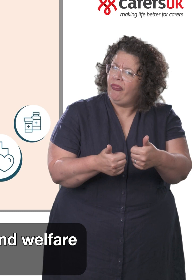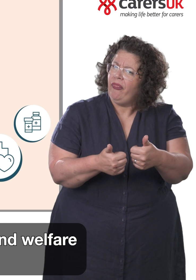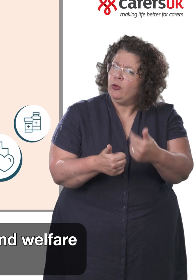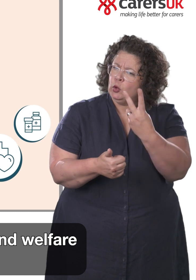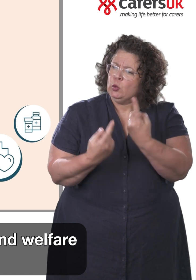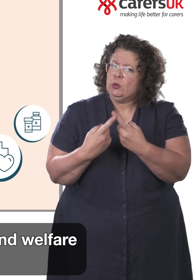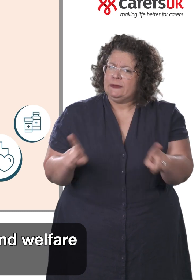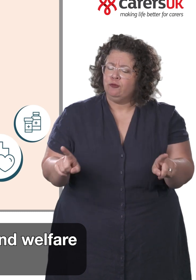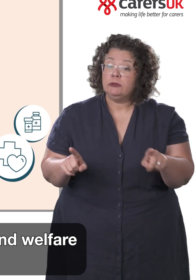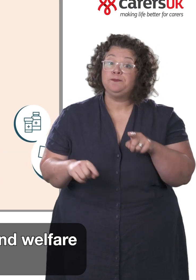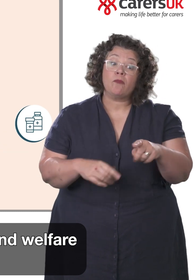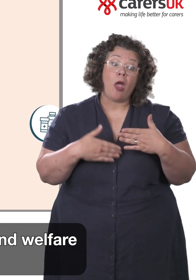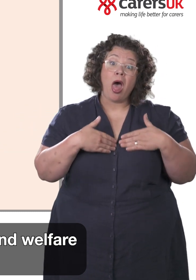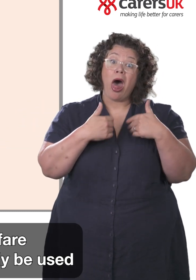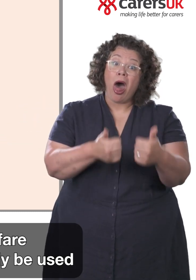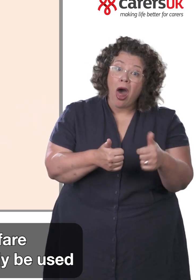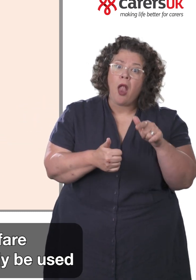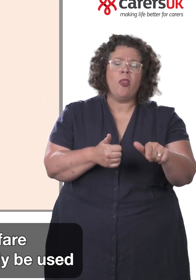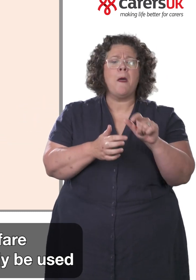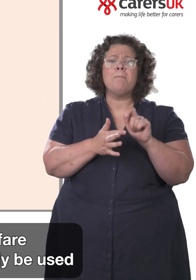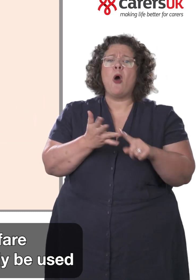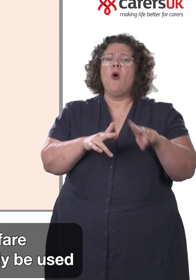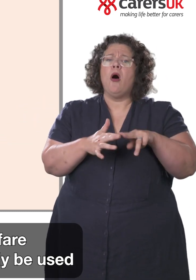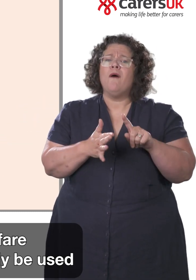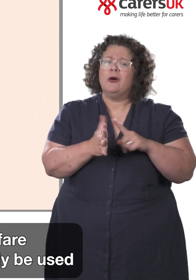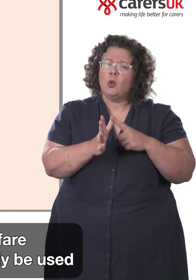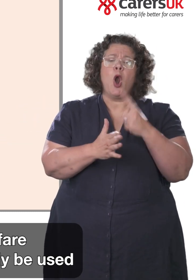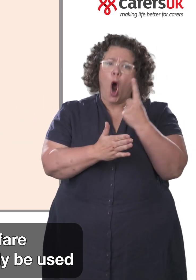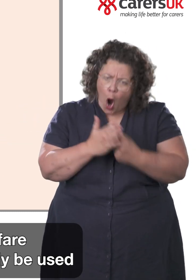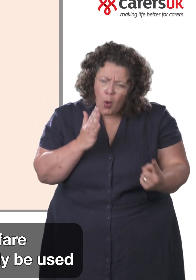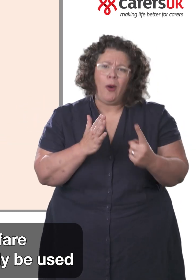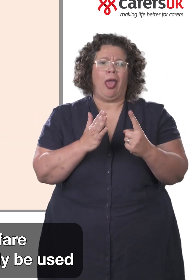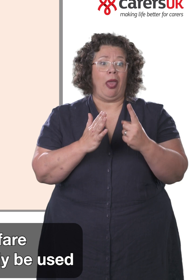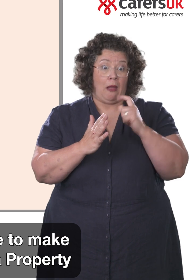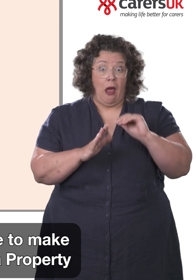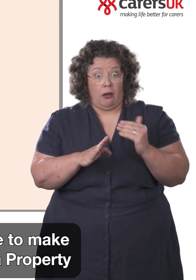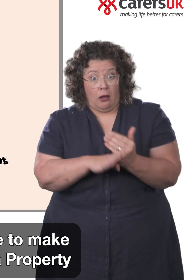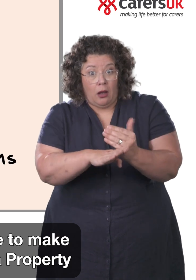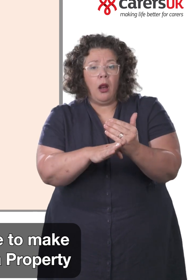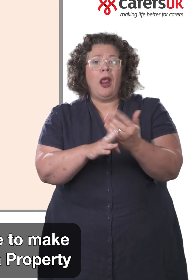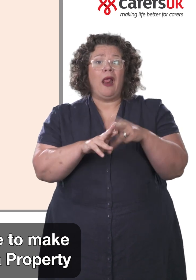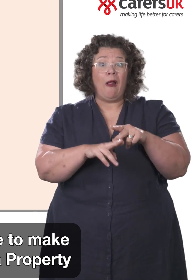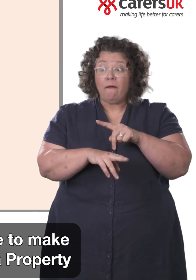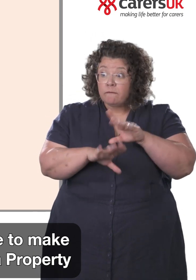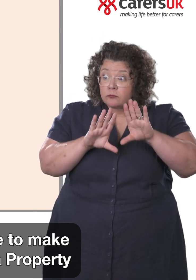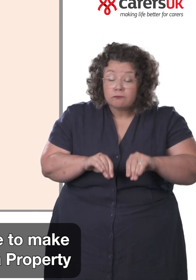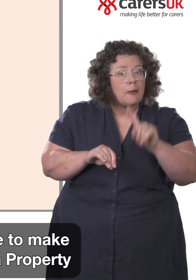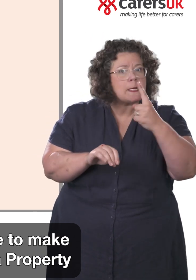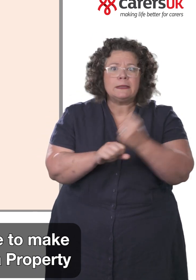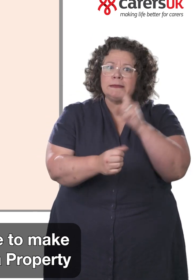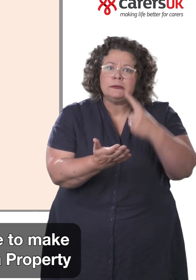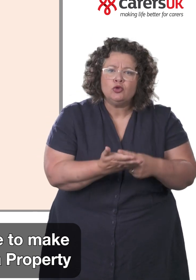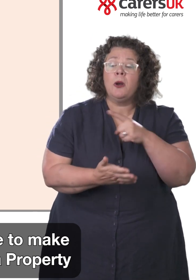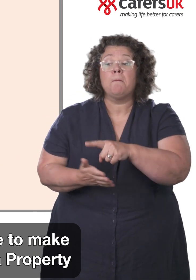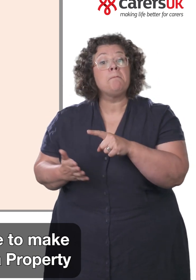health and welfare matters. The health and welfare power of attorney can only be used once the person is unable to make their own